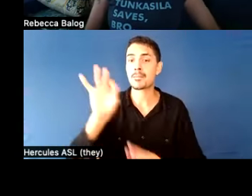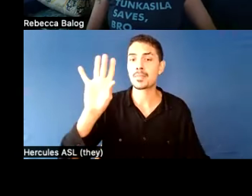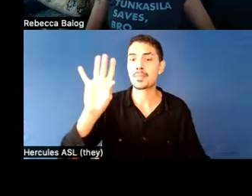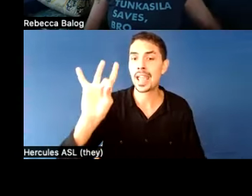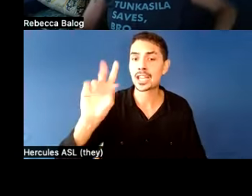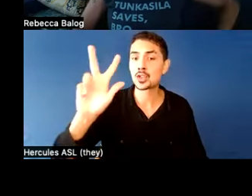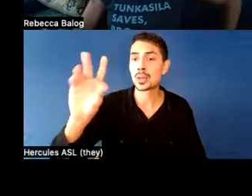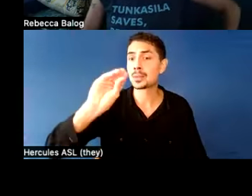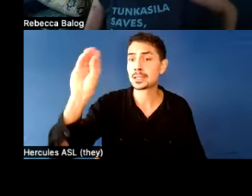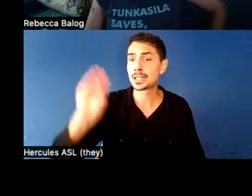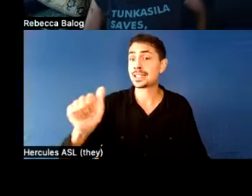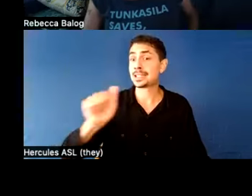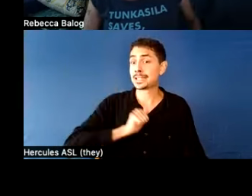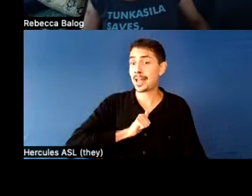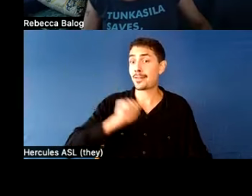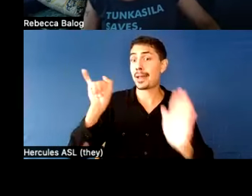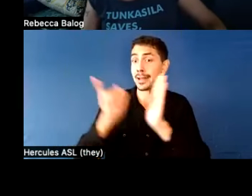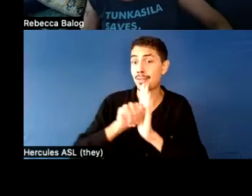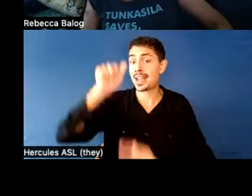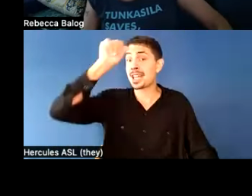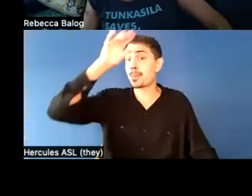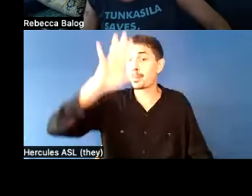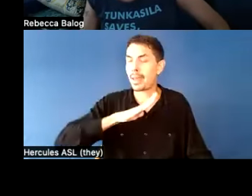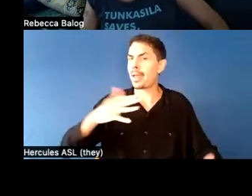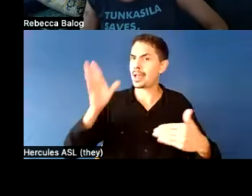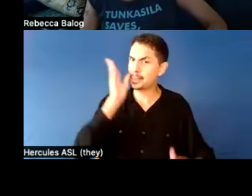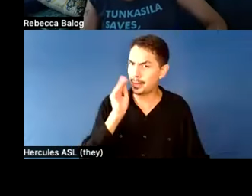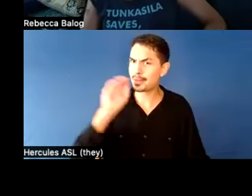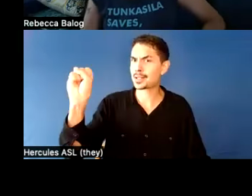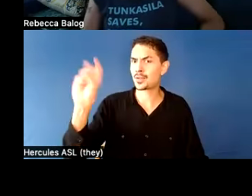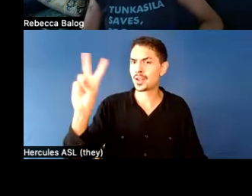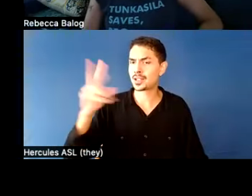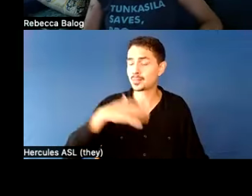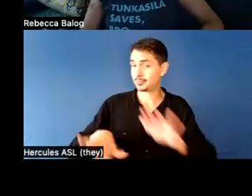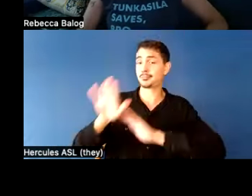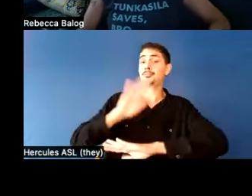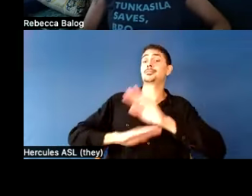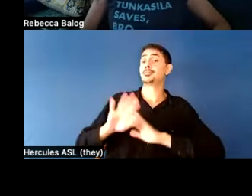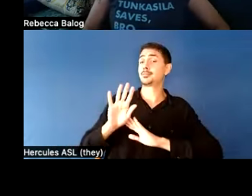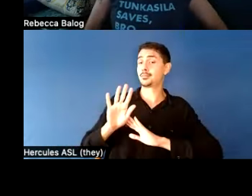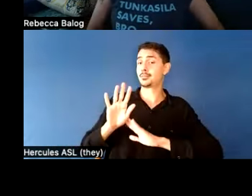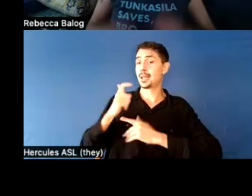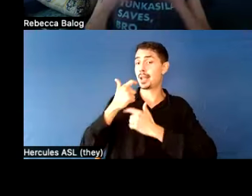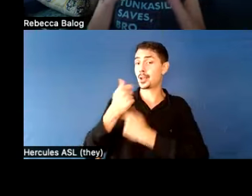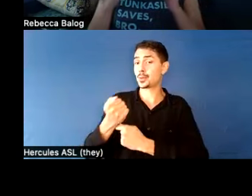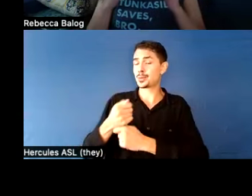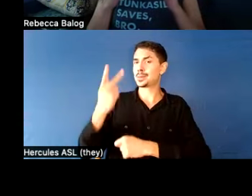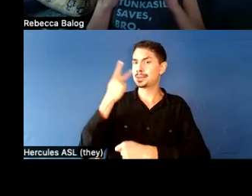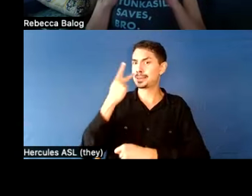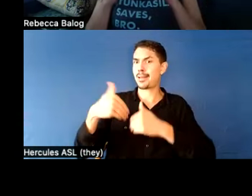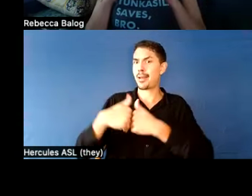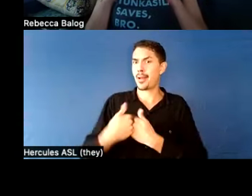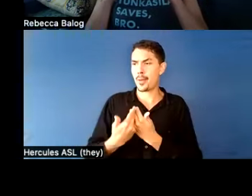83.4% of self-identified men had experienced sexual violence. So that was very interesting to see